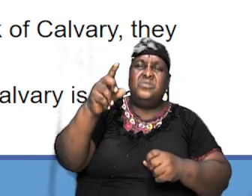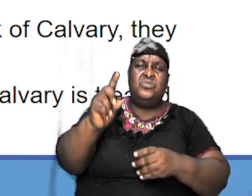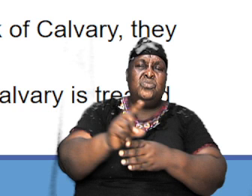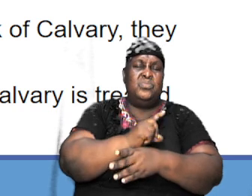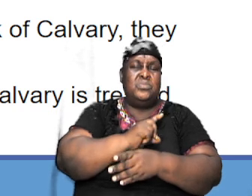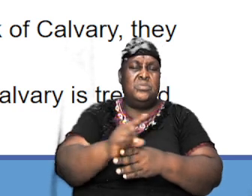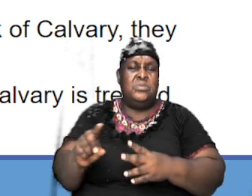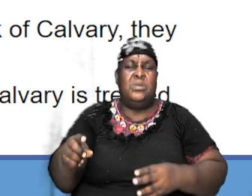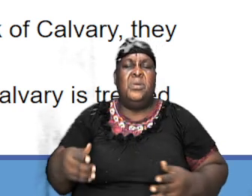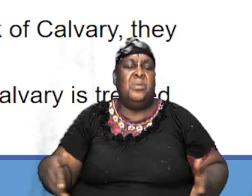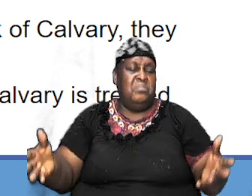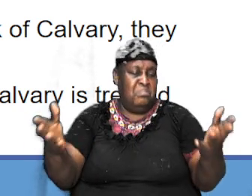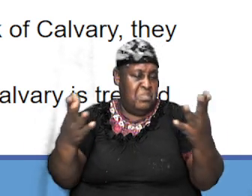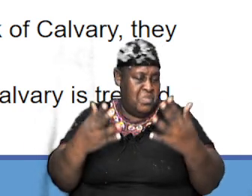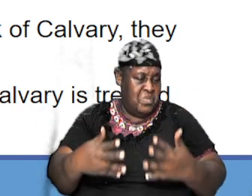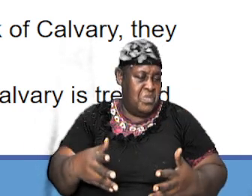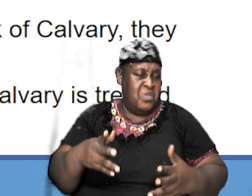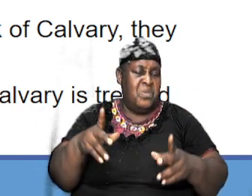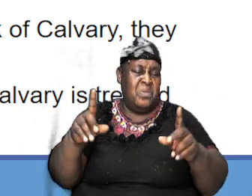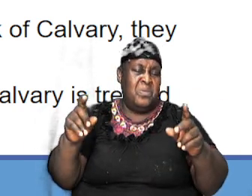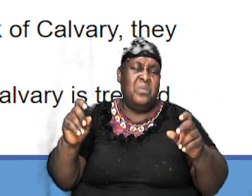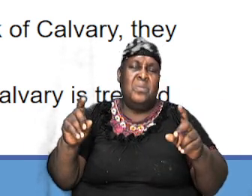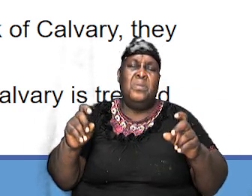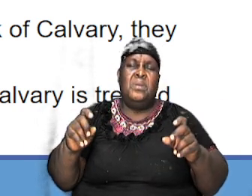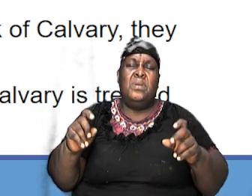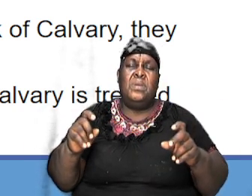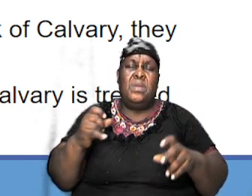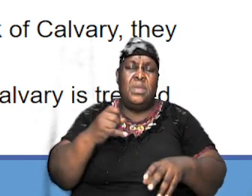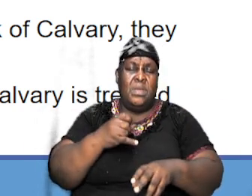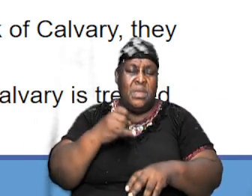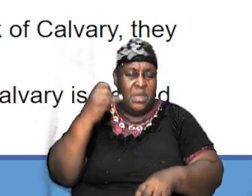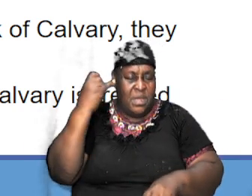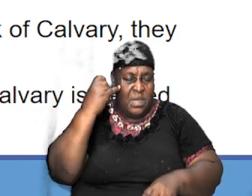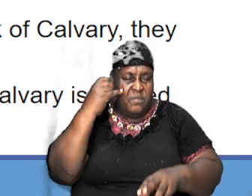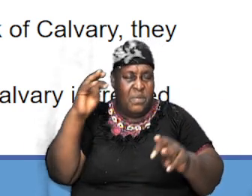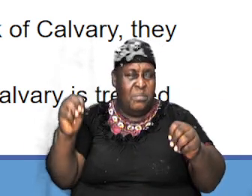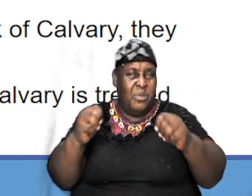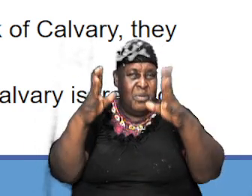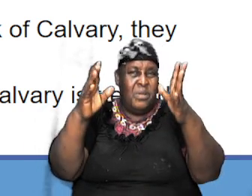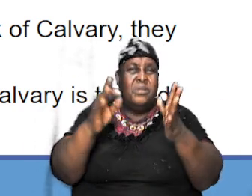Now, here's a question. If the miracle that Jesus did